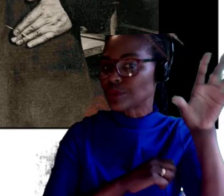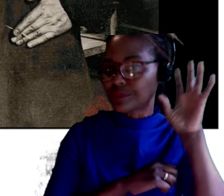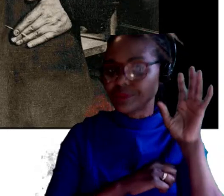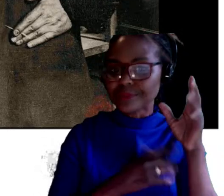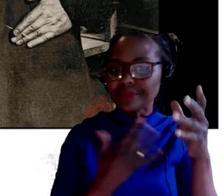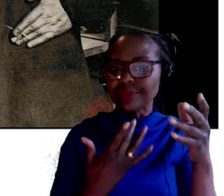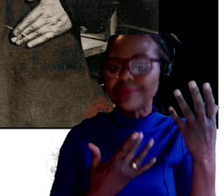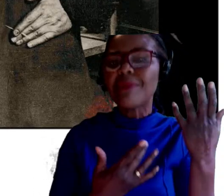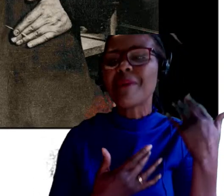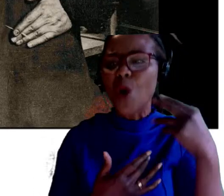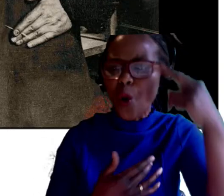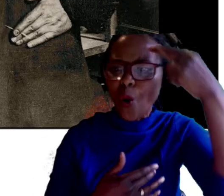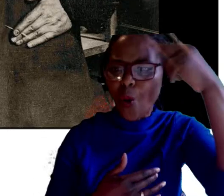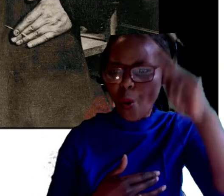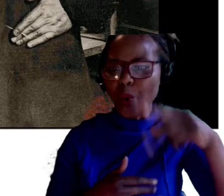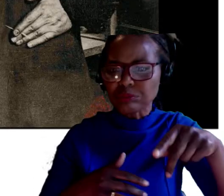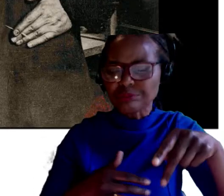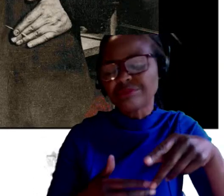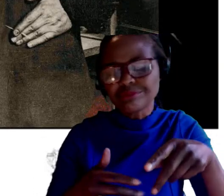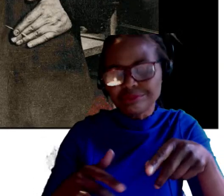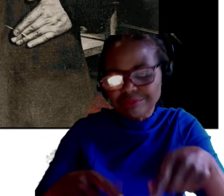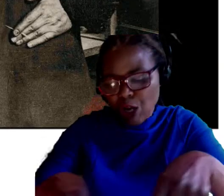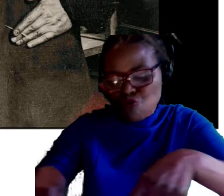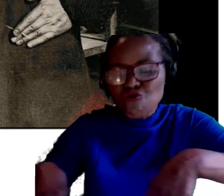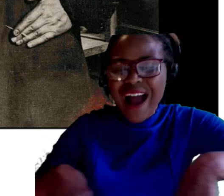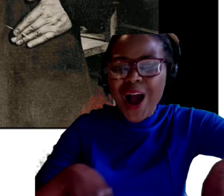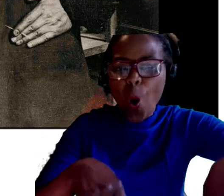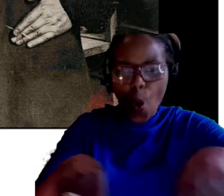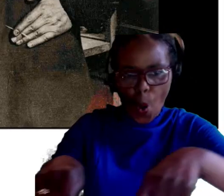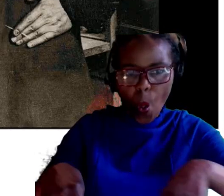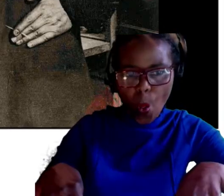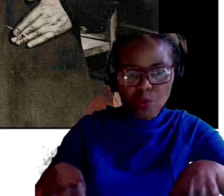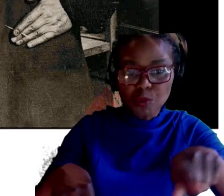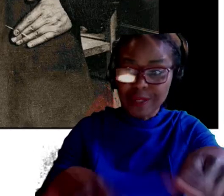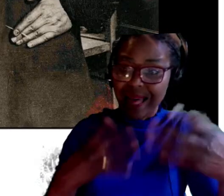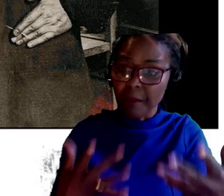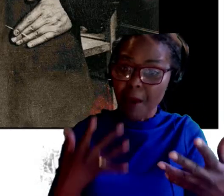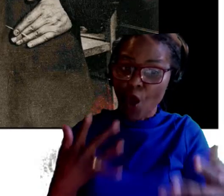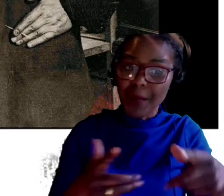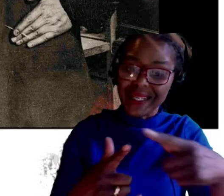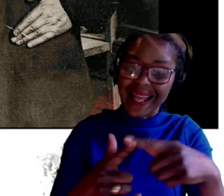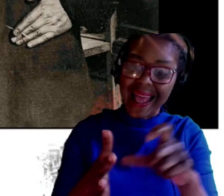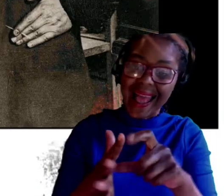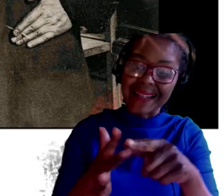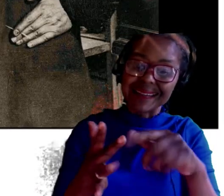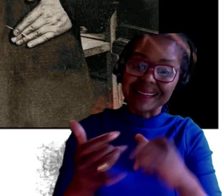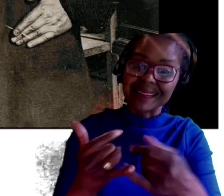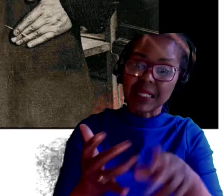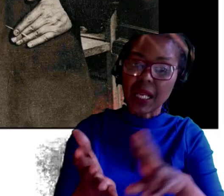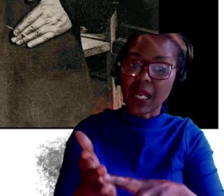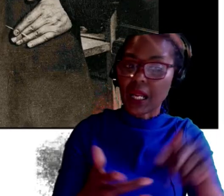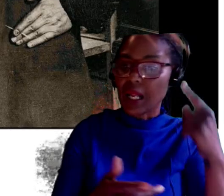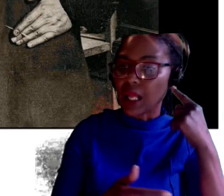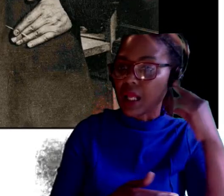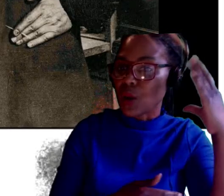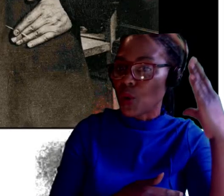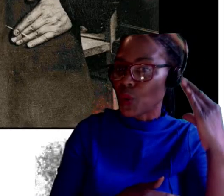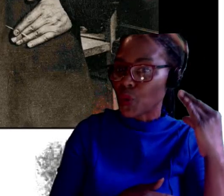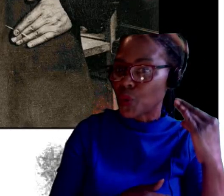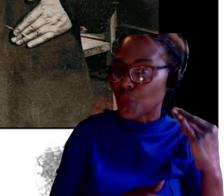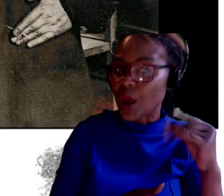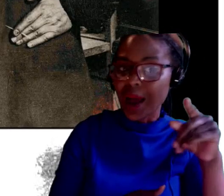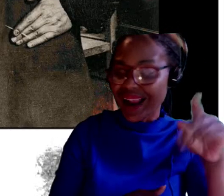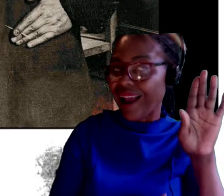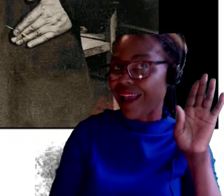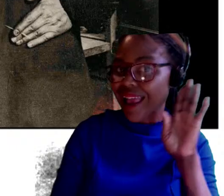or a vinyl deck. Edison is losing his hearing, but he's still confident he can tell good sounds from bad. He does